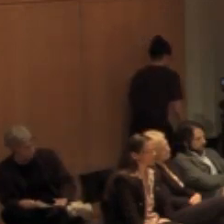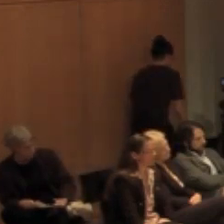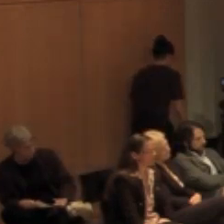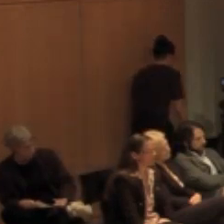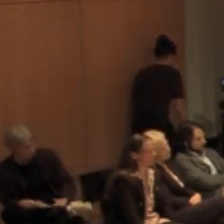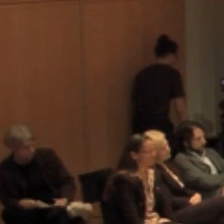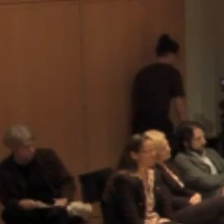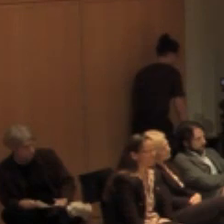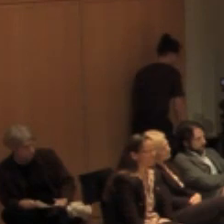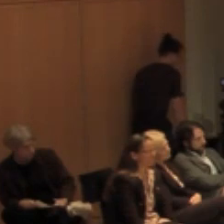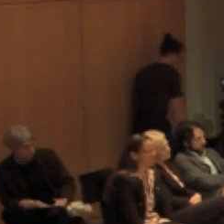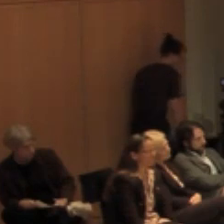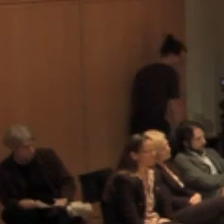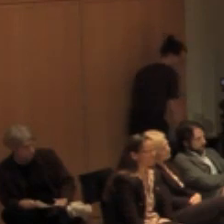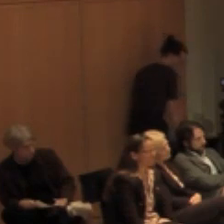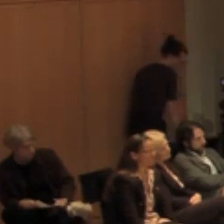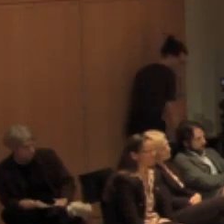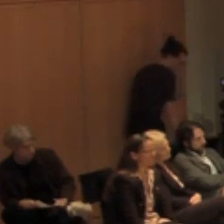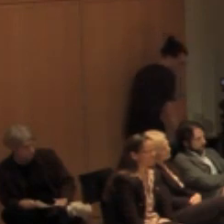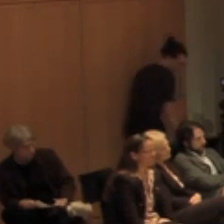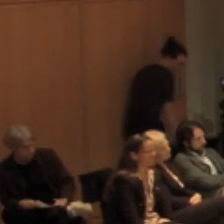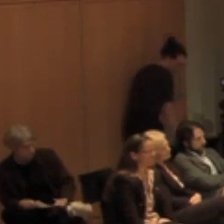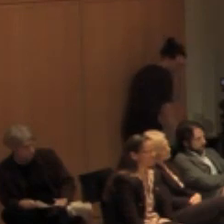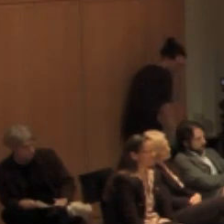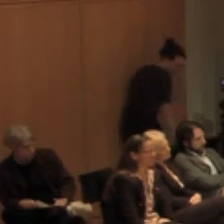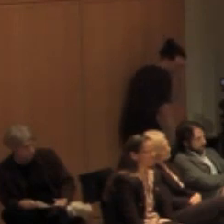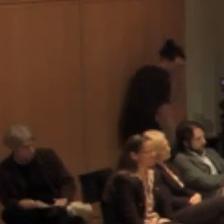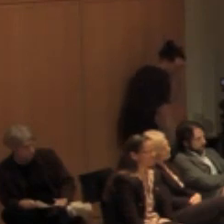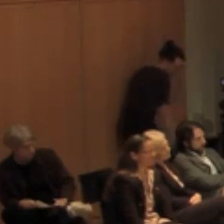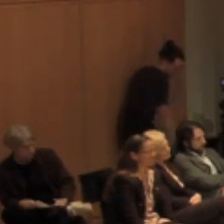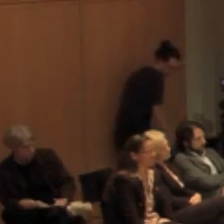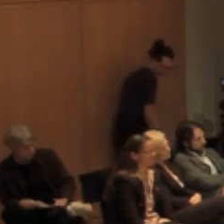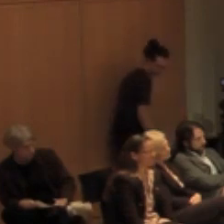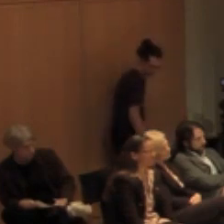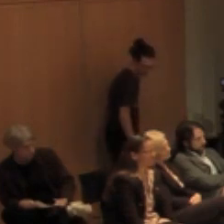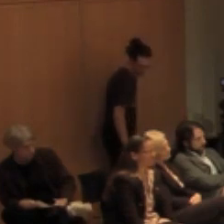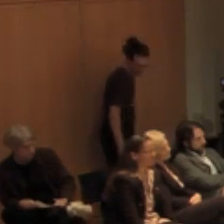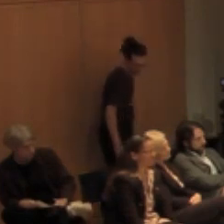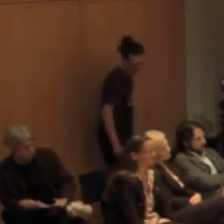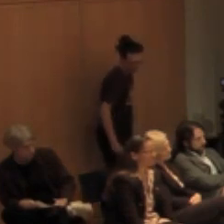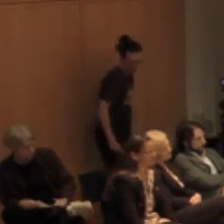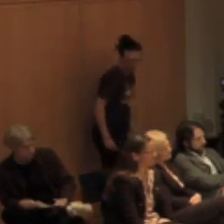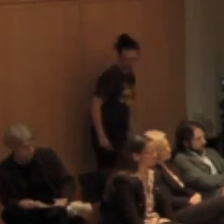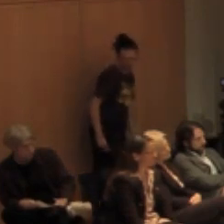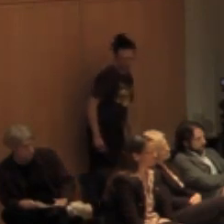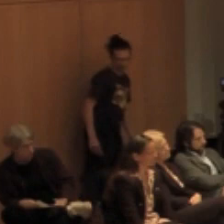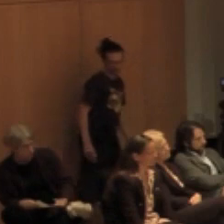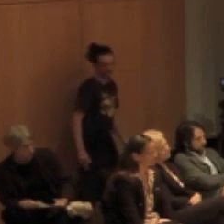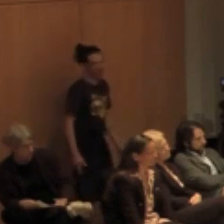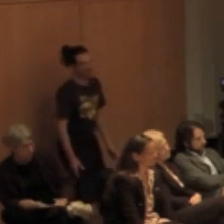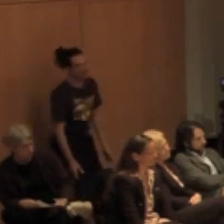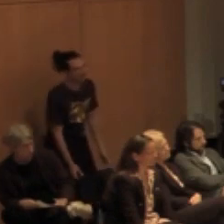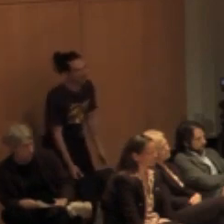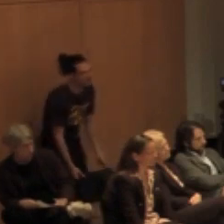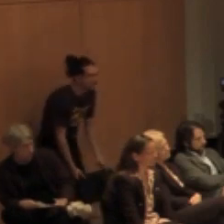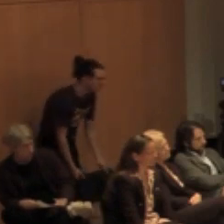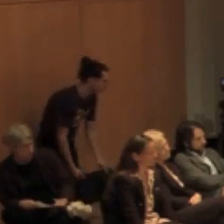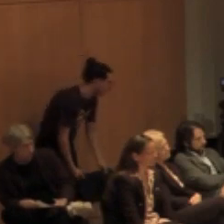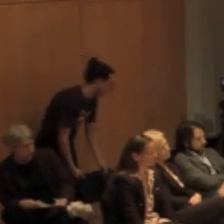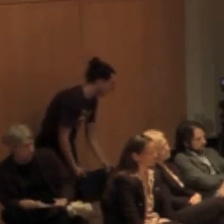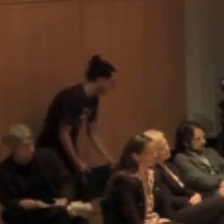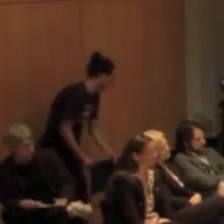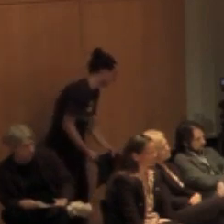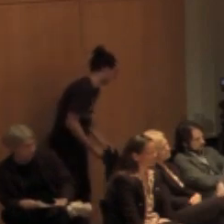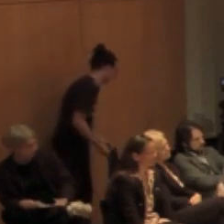the same way if we're if we're going with a British translation because we have a very different sense of humor anyone